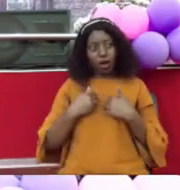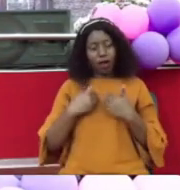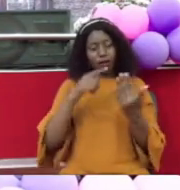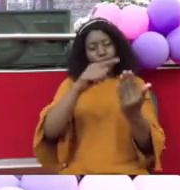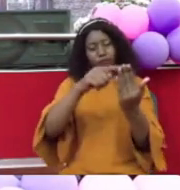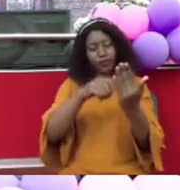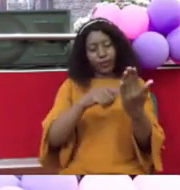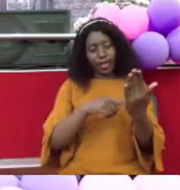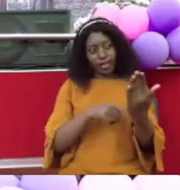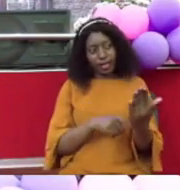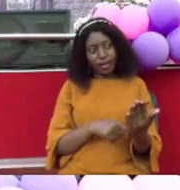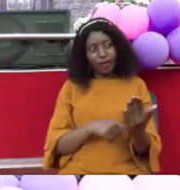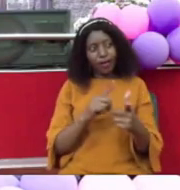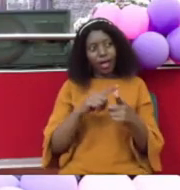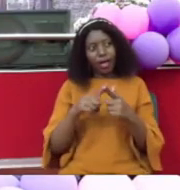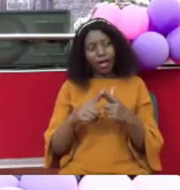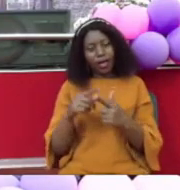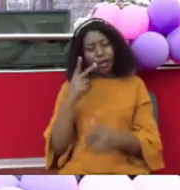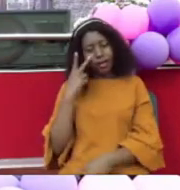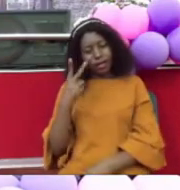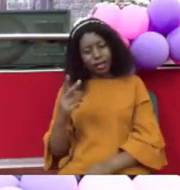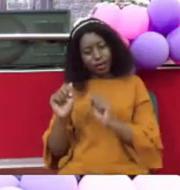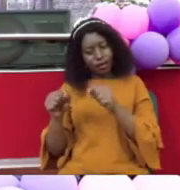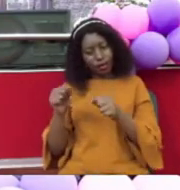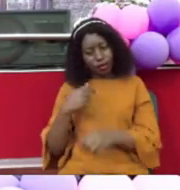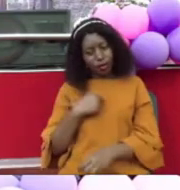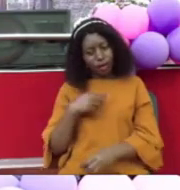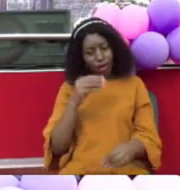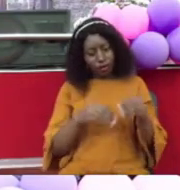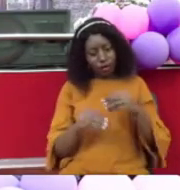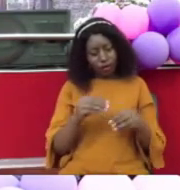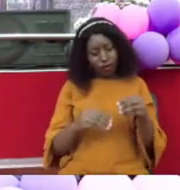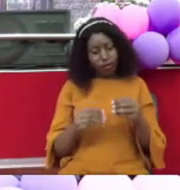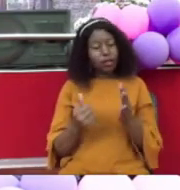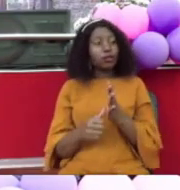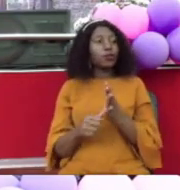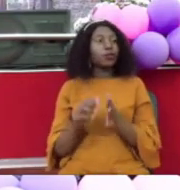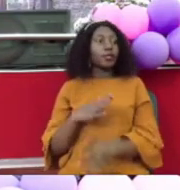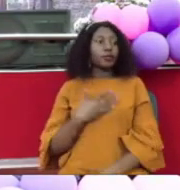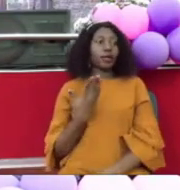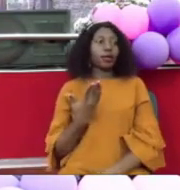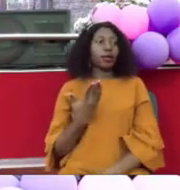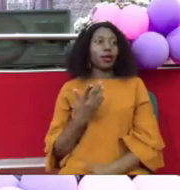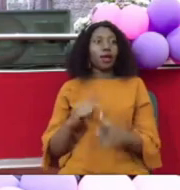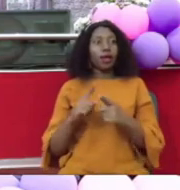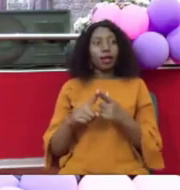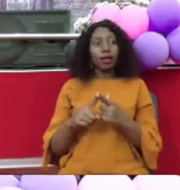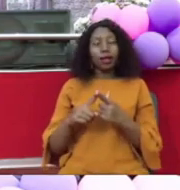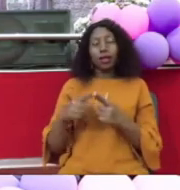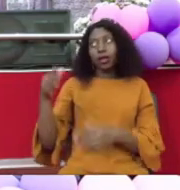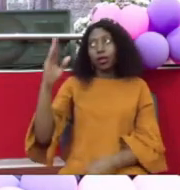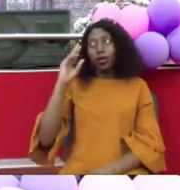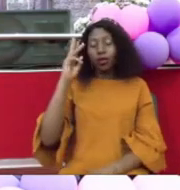And see, am I contributing? Je, ninahusika katika shida hizi? And then you can see how God can help you sort them out. Mungu atakusaidia